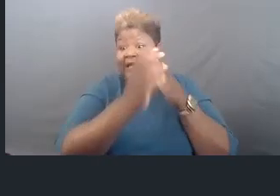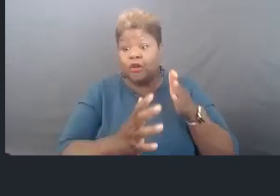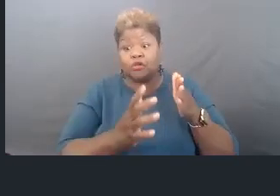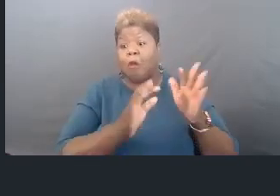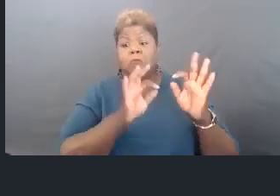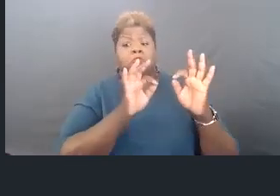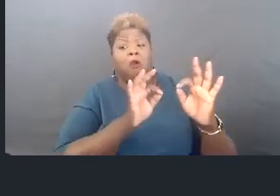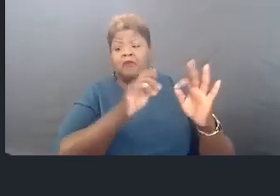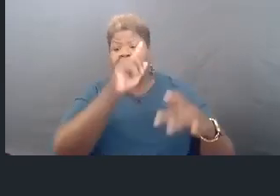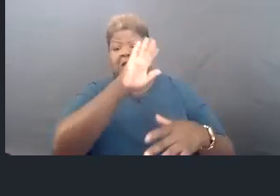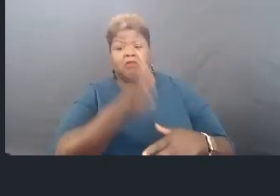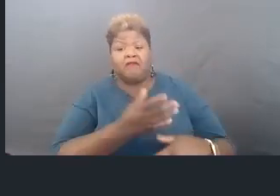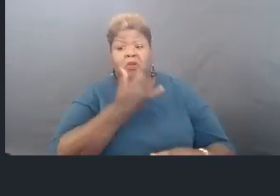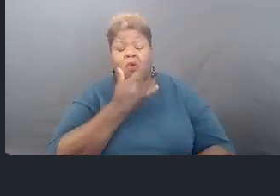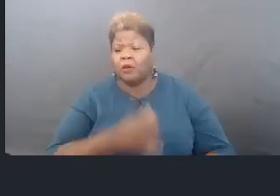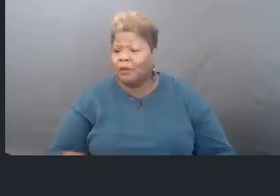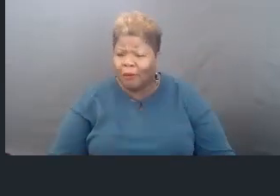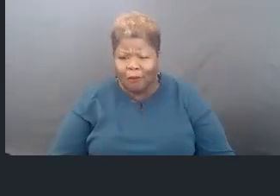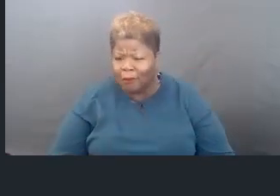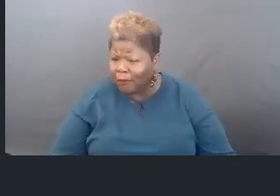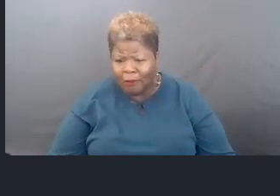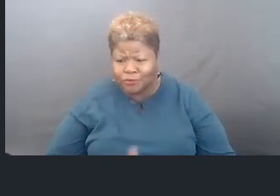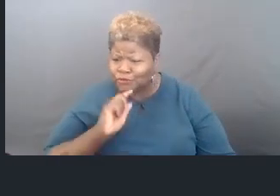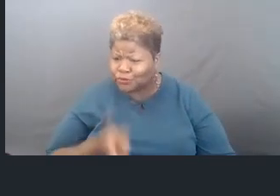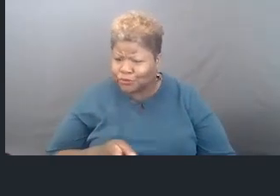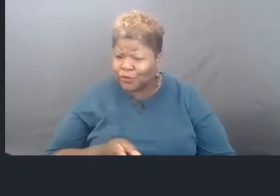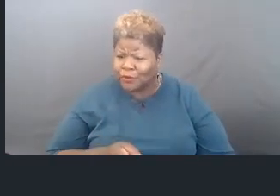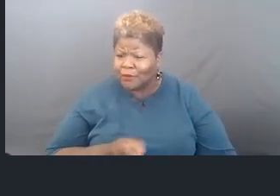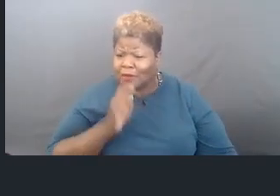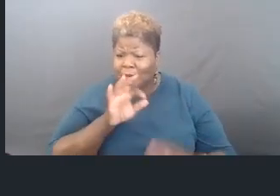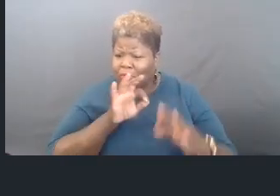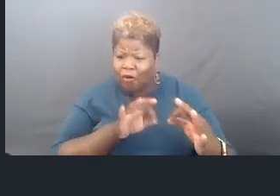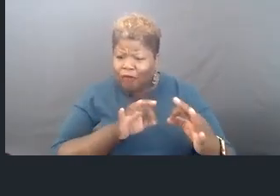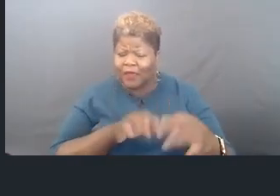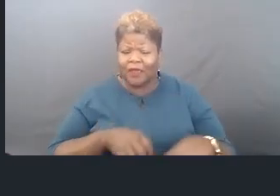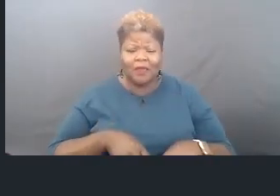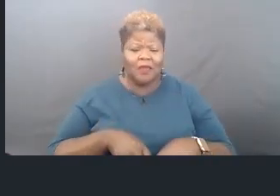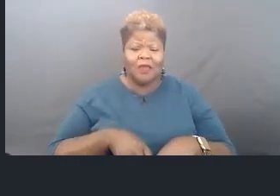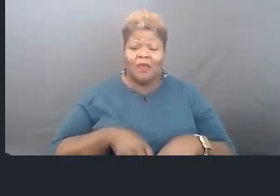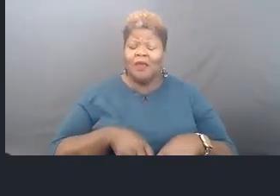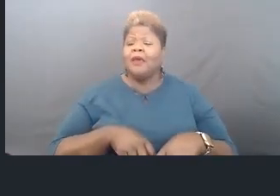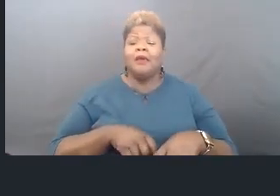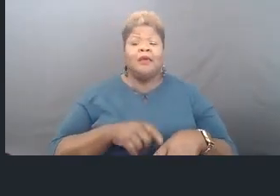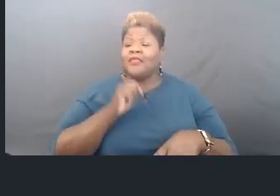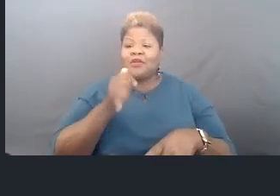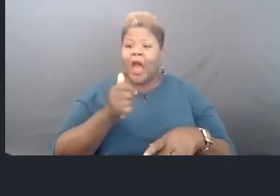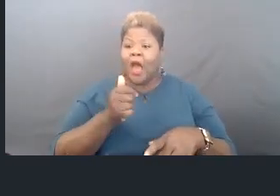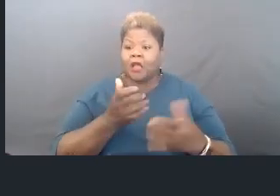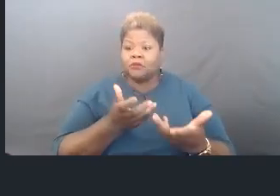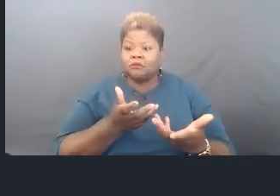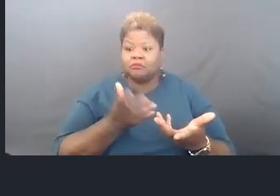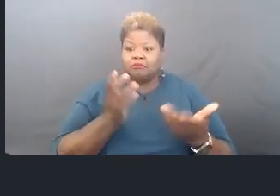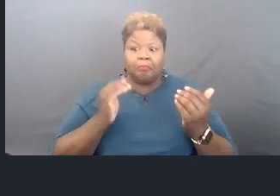are people. They may be leading, they may be, sometimes they may be the face of the movement, but they are not beyond